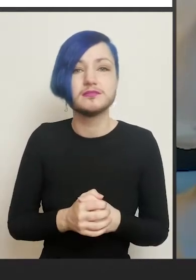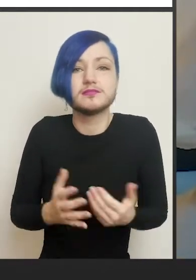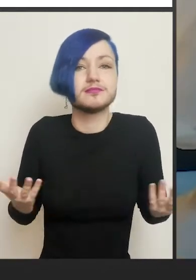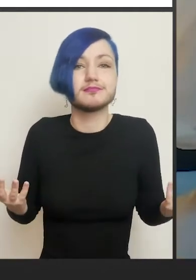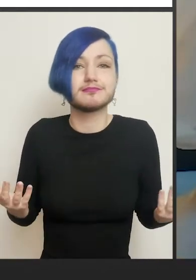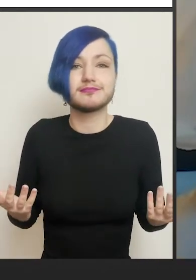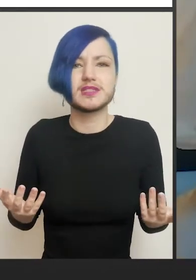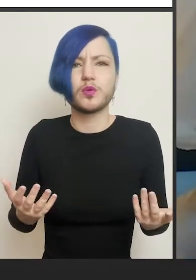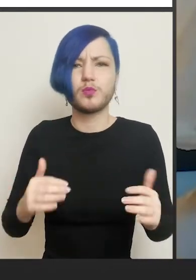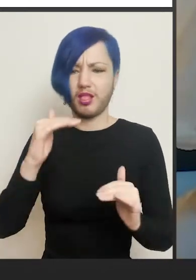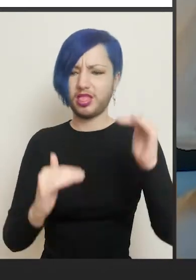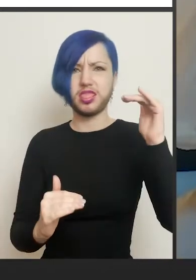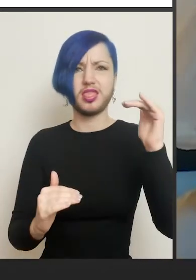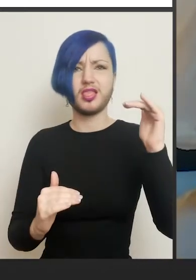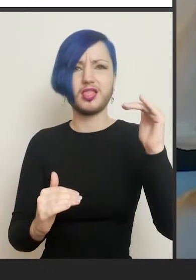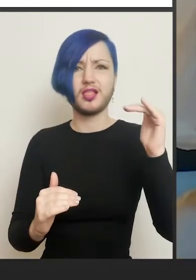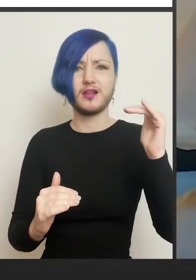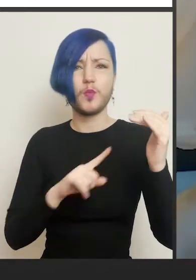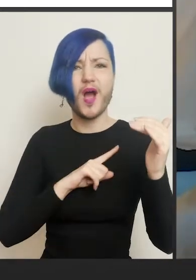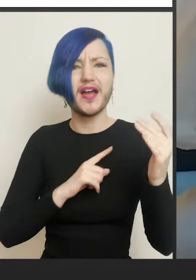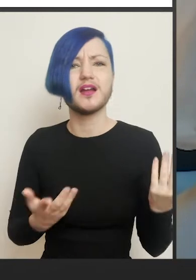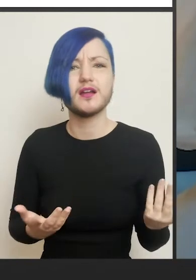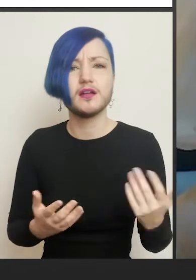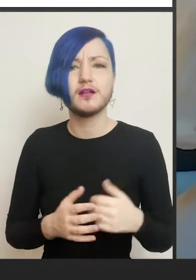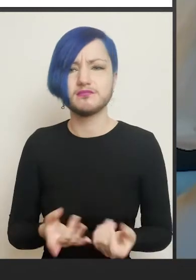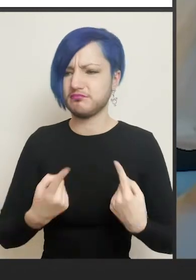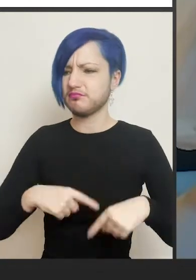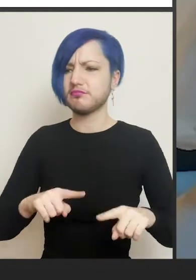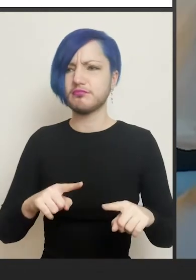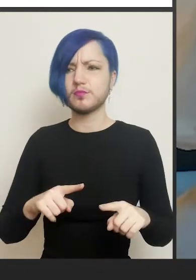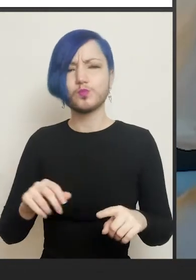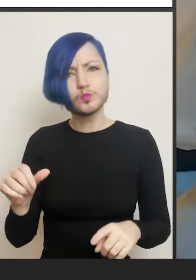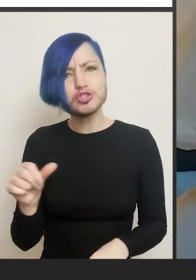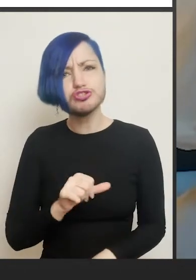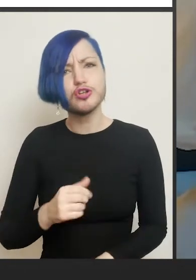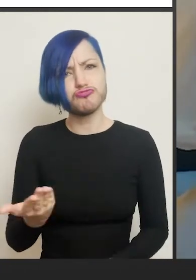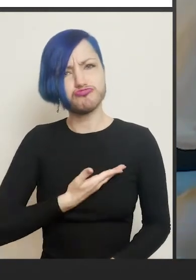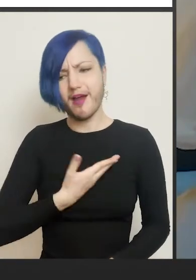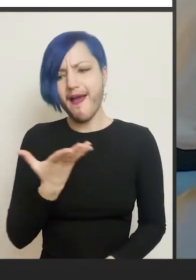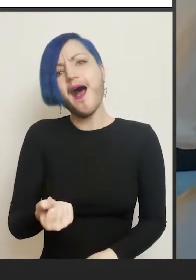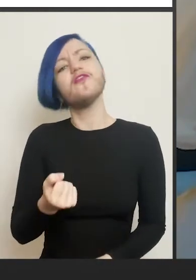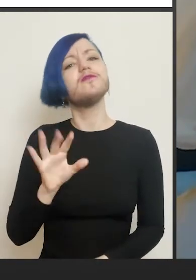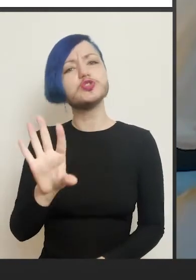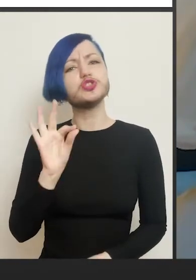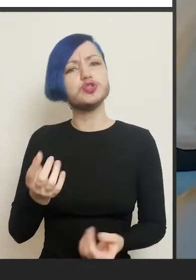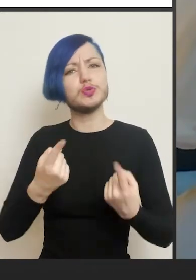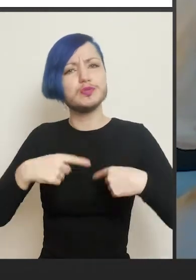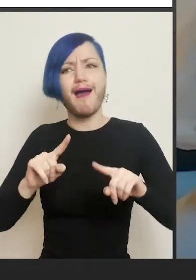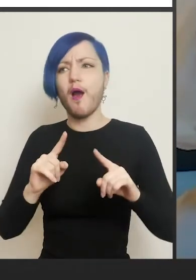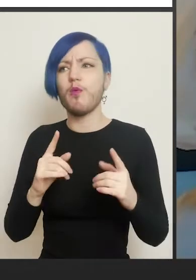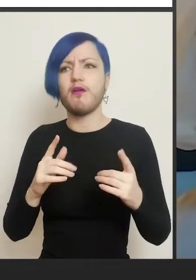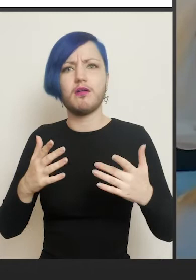Right. Why that inequality? Why should we not have the right to sort of choose our own sort